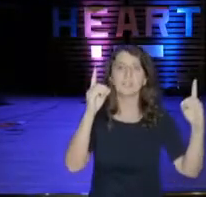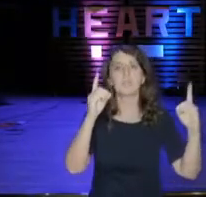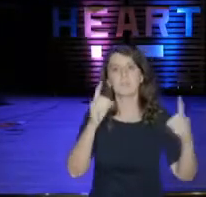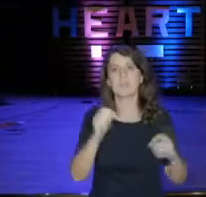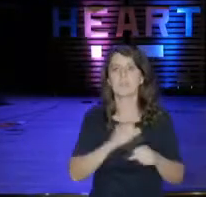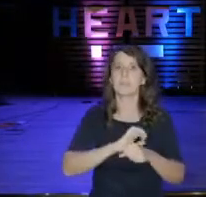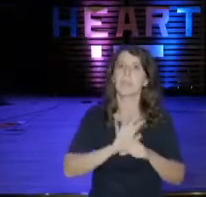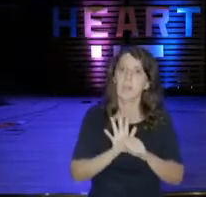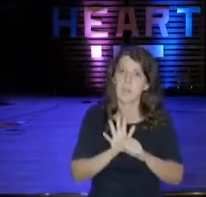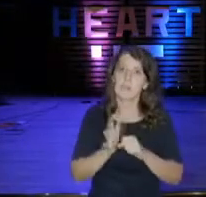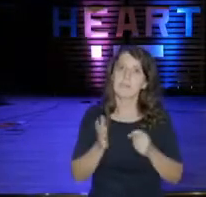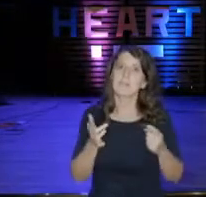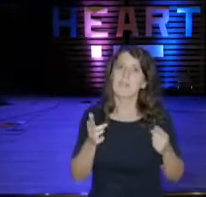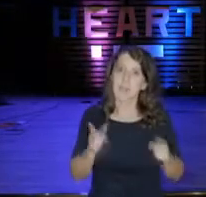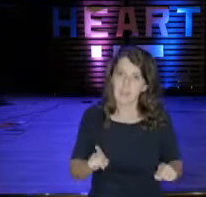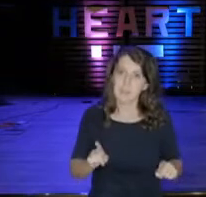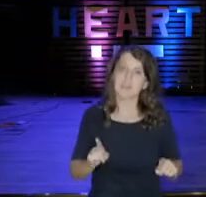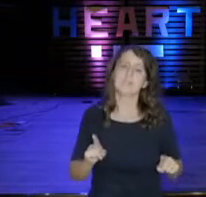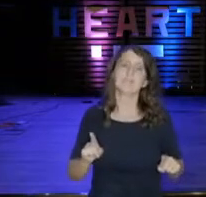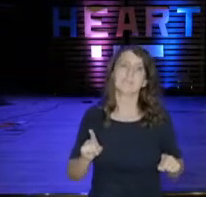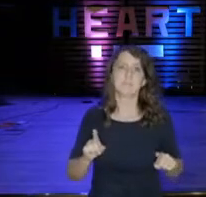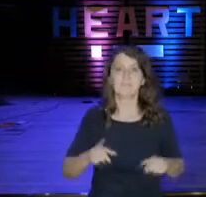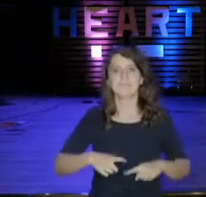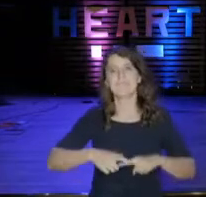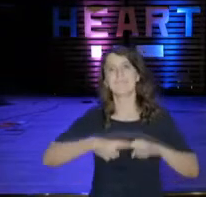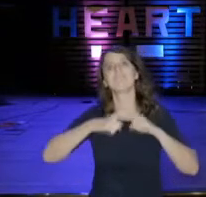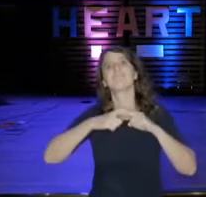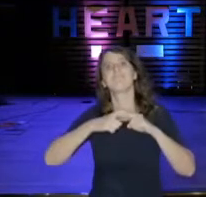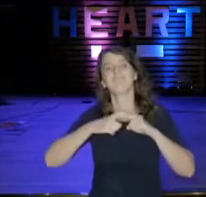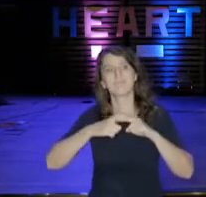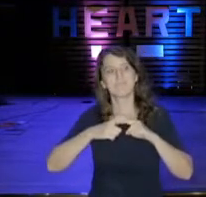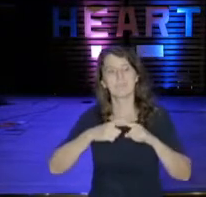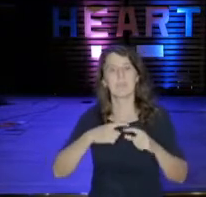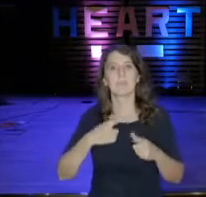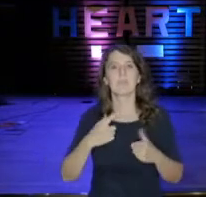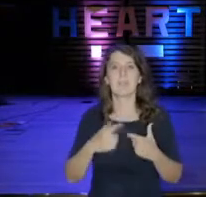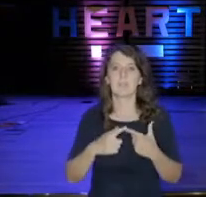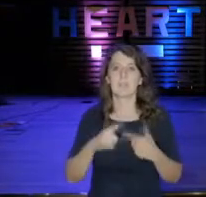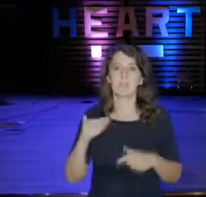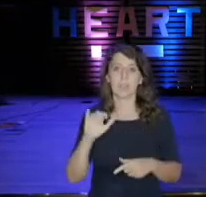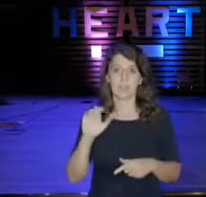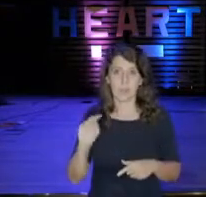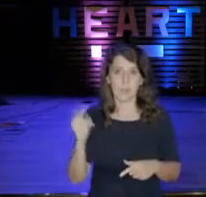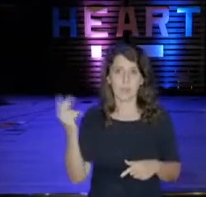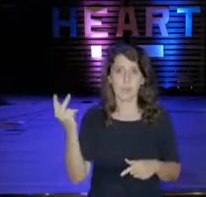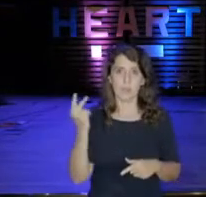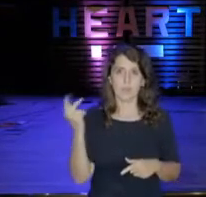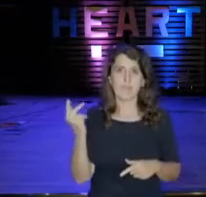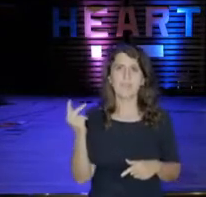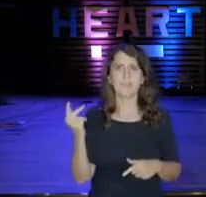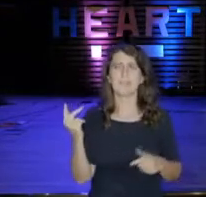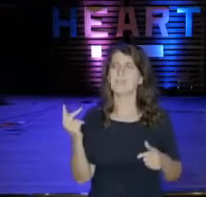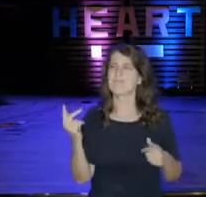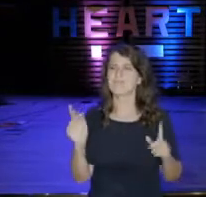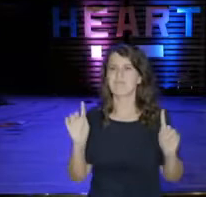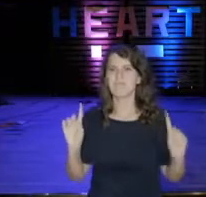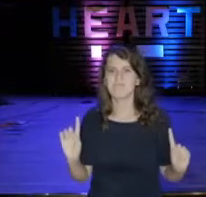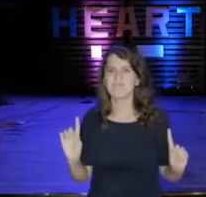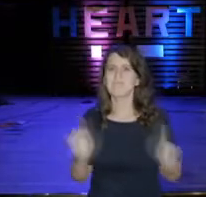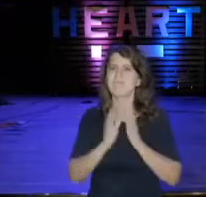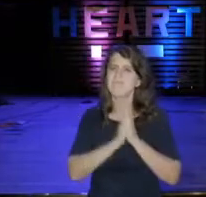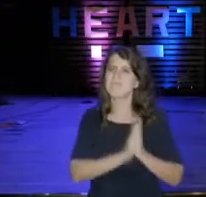COVID put a pause on that. And then about January, me and Brooklyn kind of came to each other separately and felt like we were